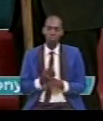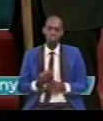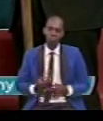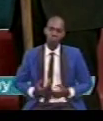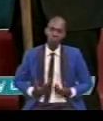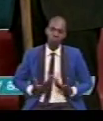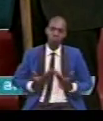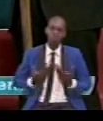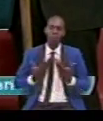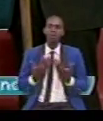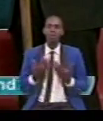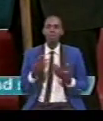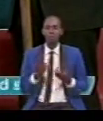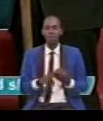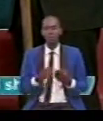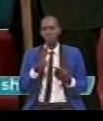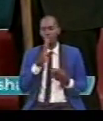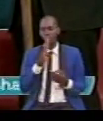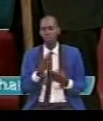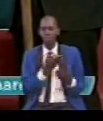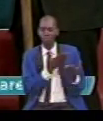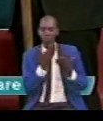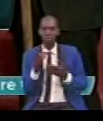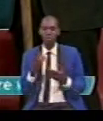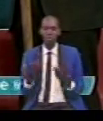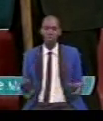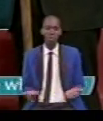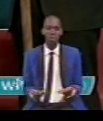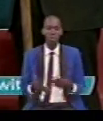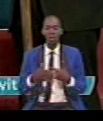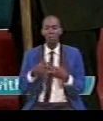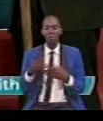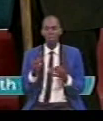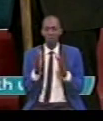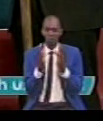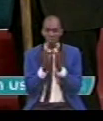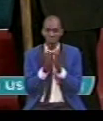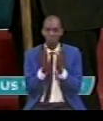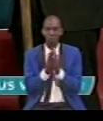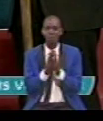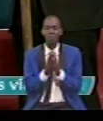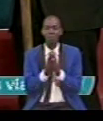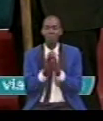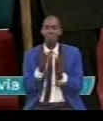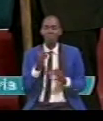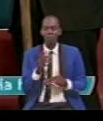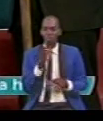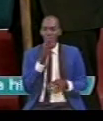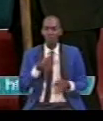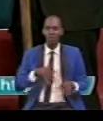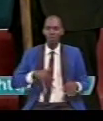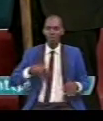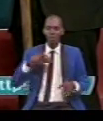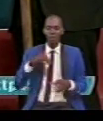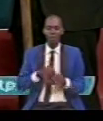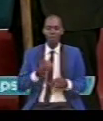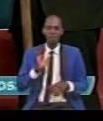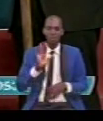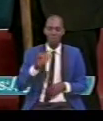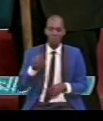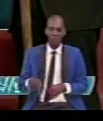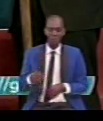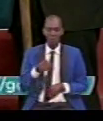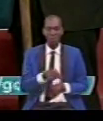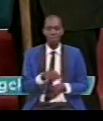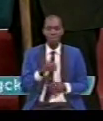be brought to this place. And after the prayer, she felt in her legs that her legs